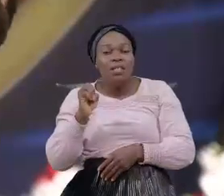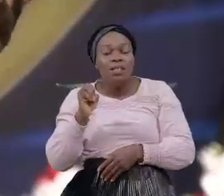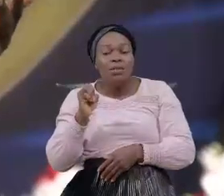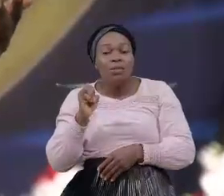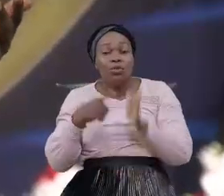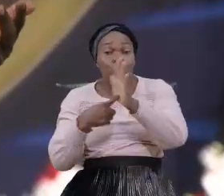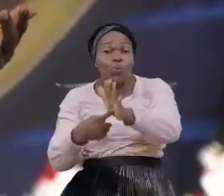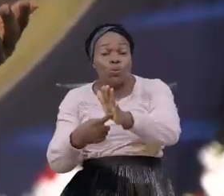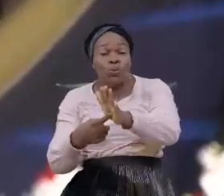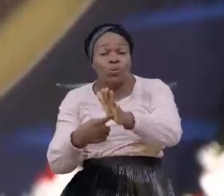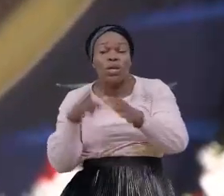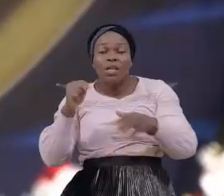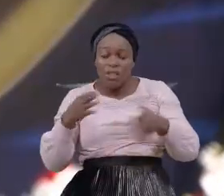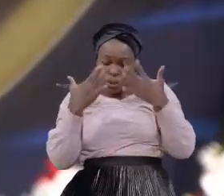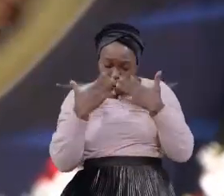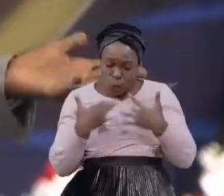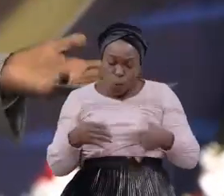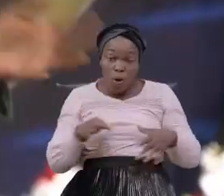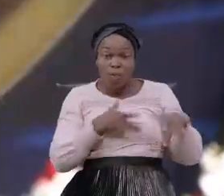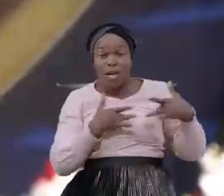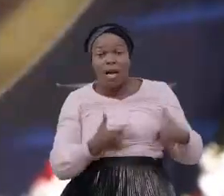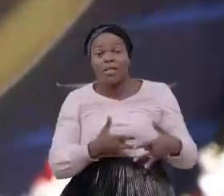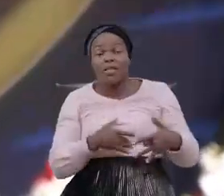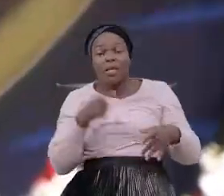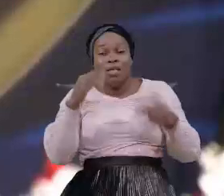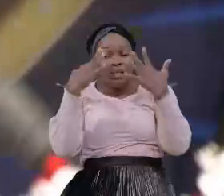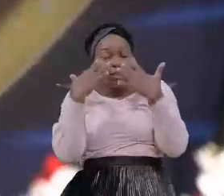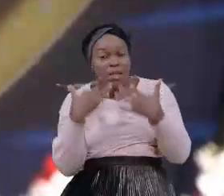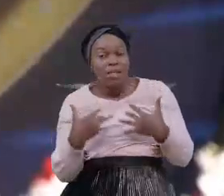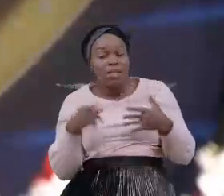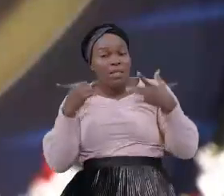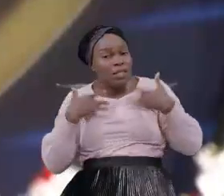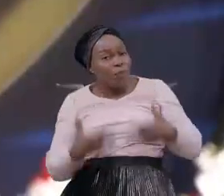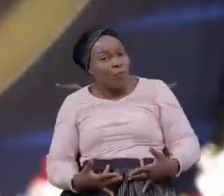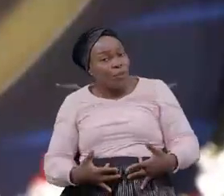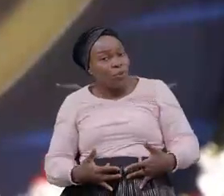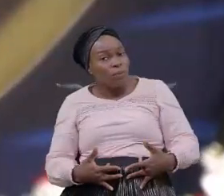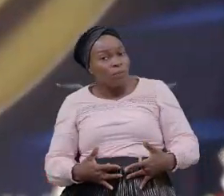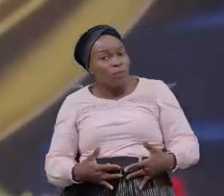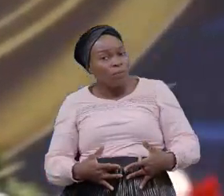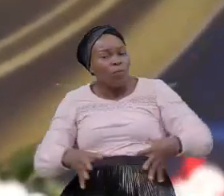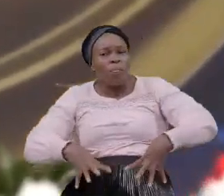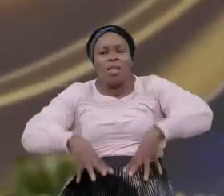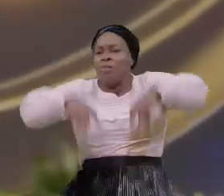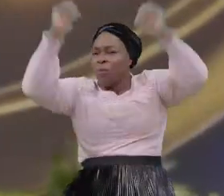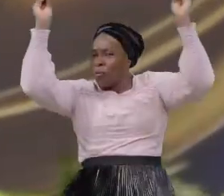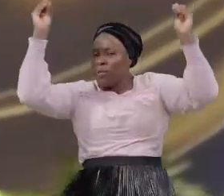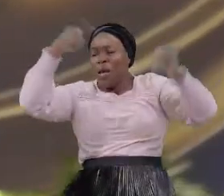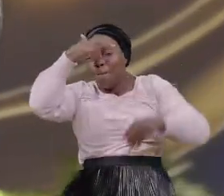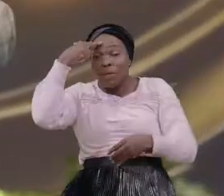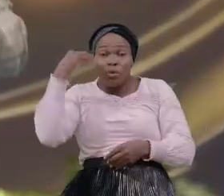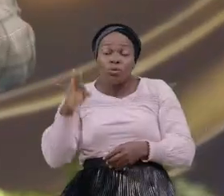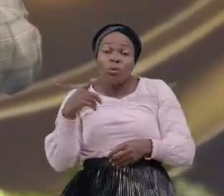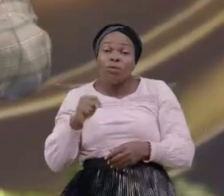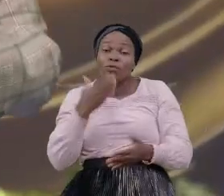the sadness, the depression evaporated because of the good news.